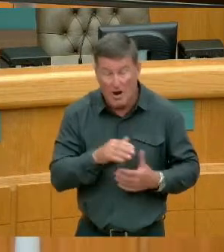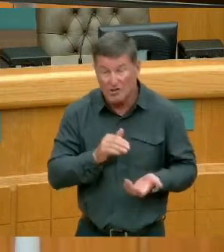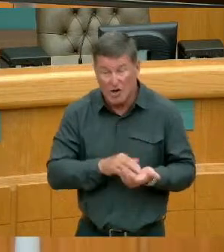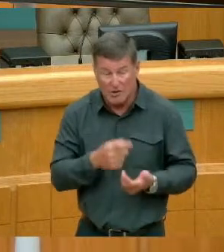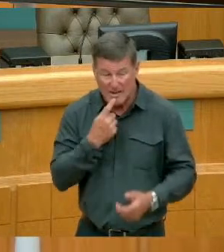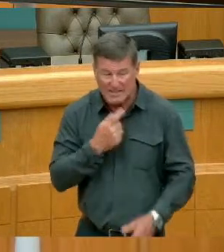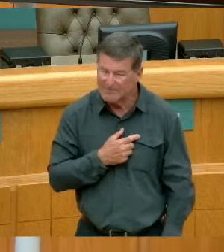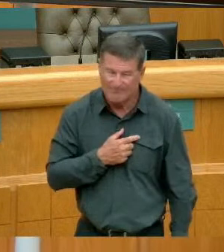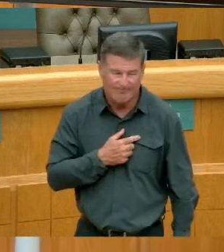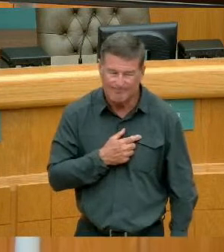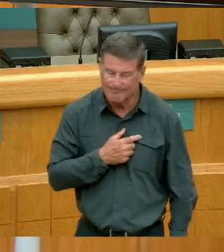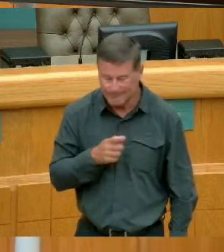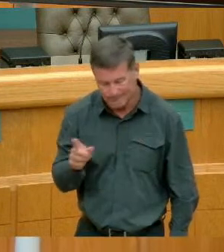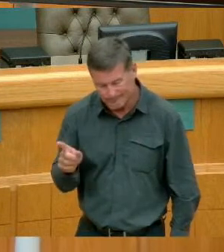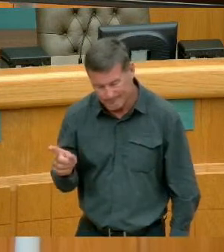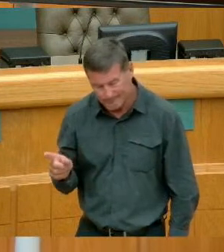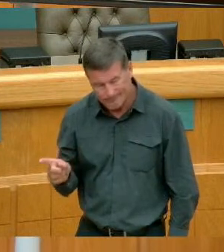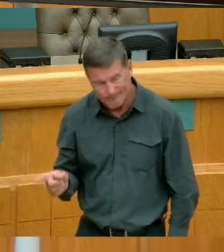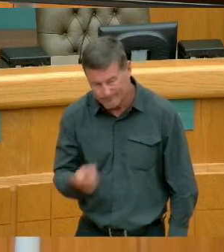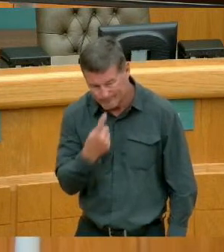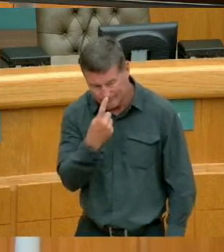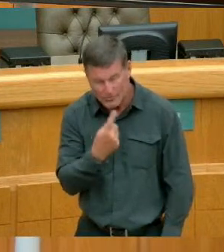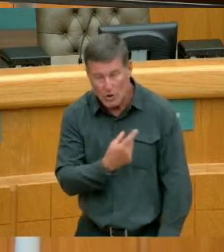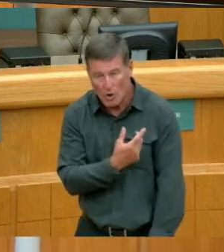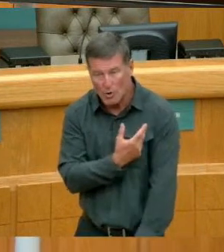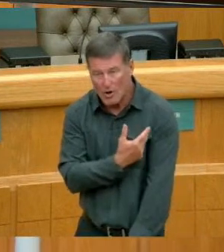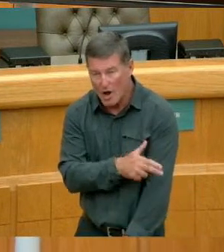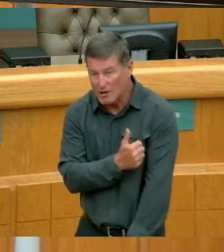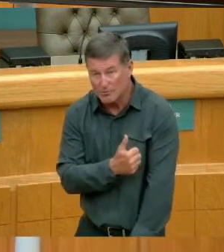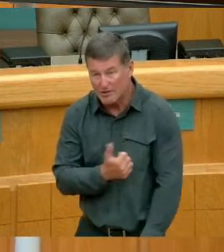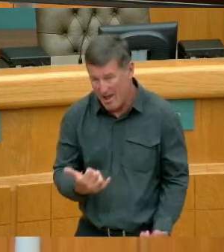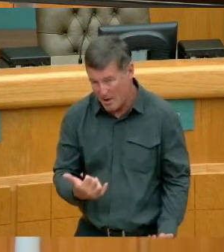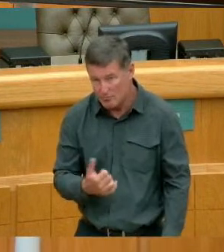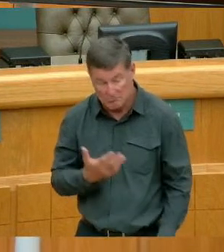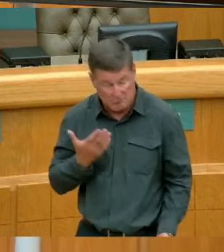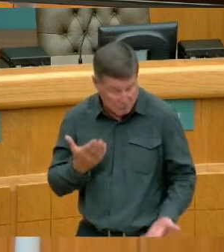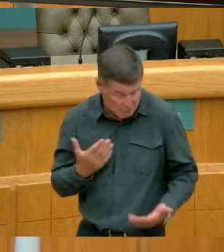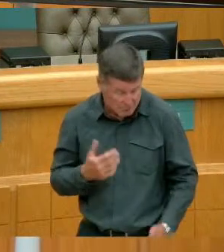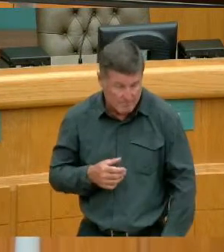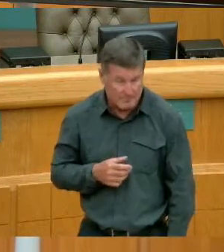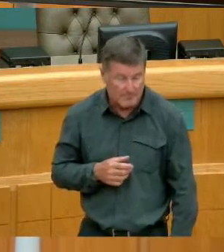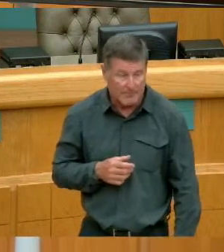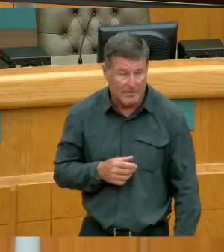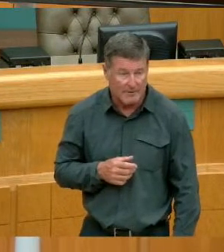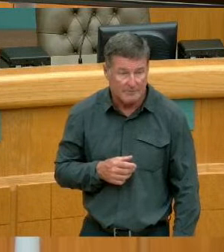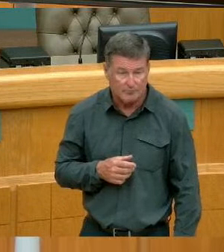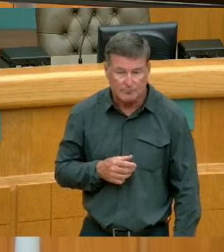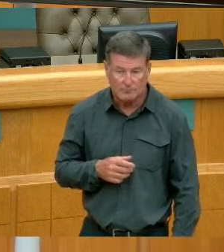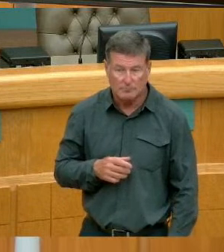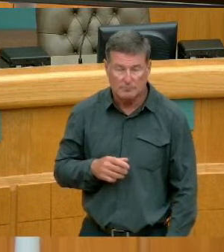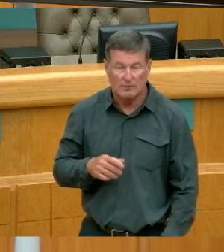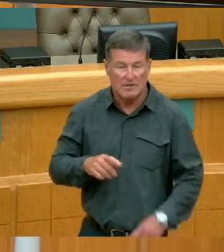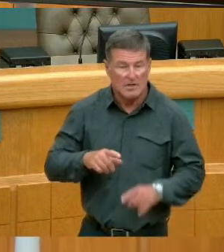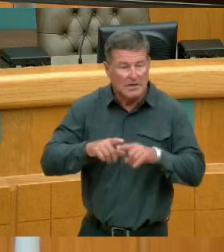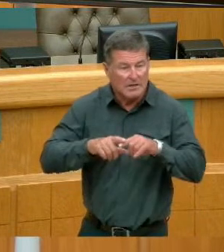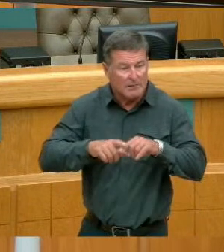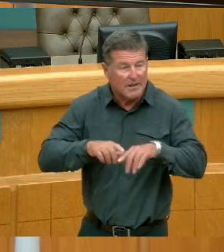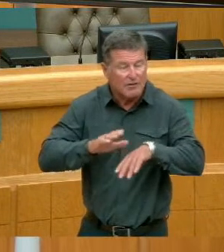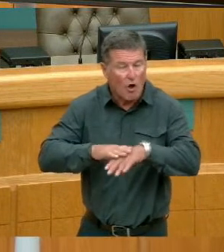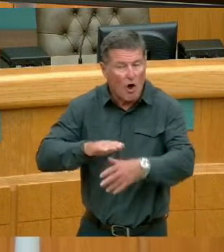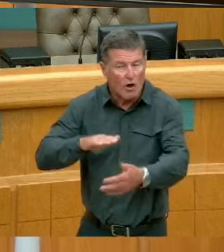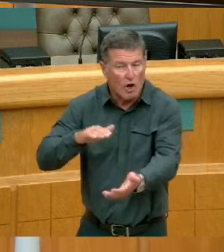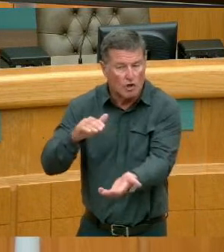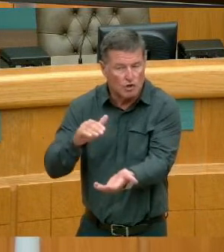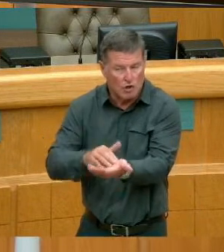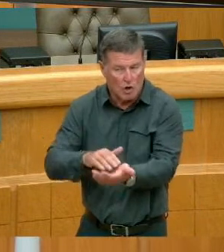that your condition necessitates it being treated now. And so your doctor is going to